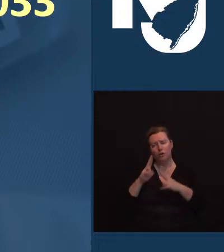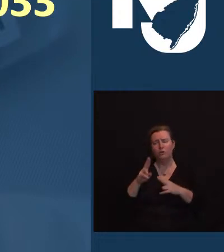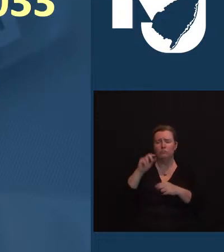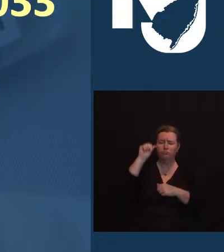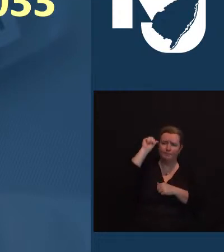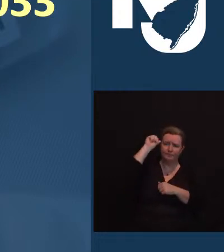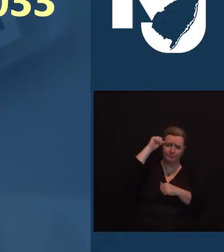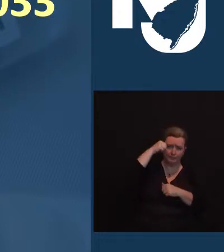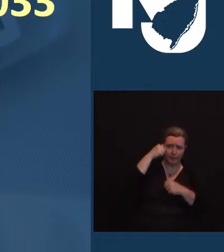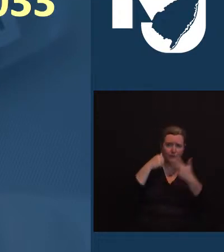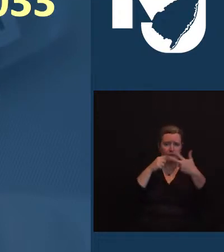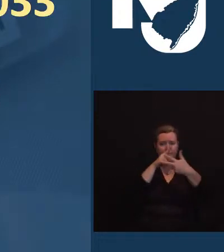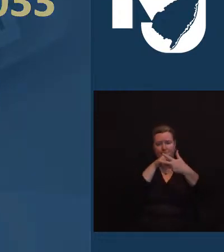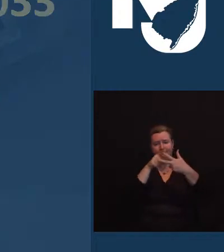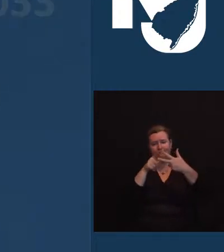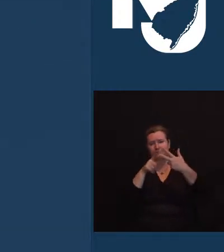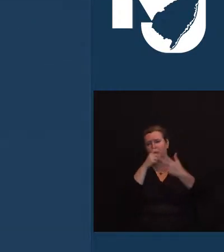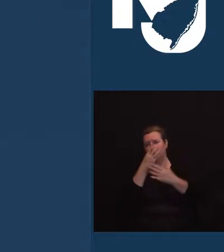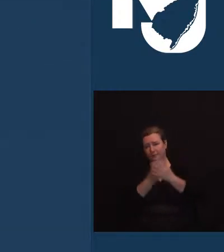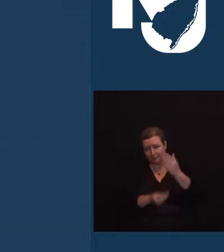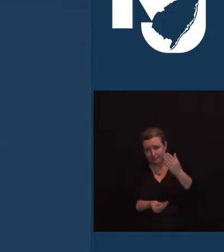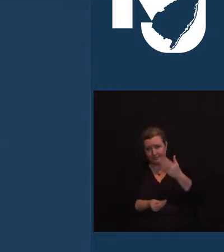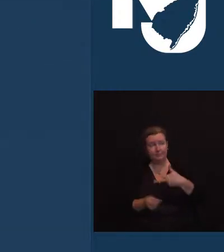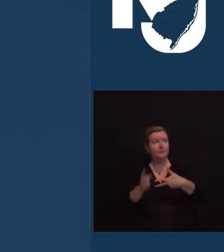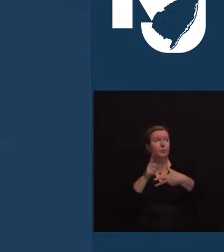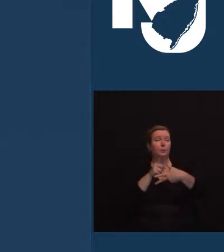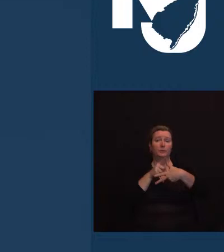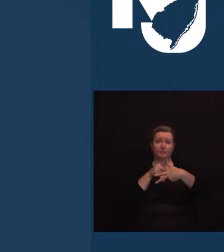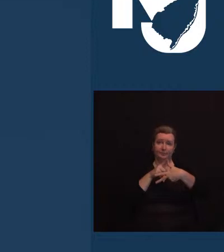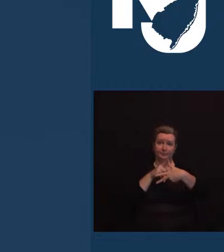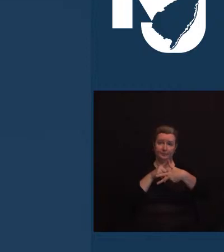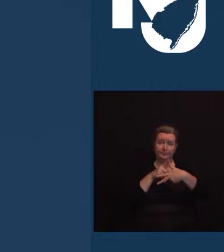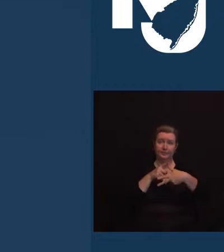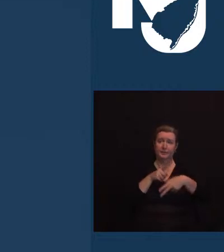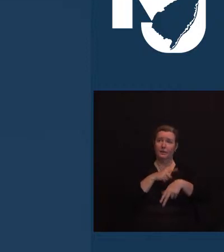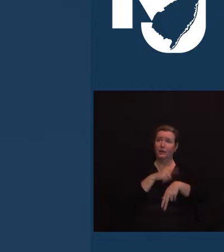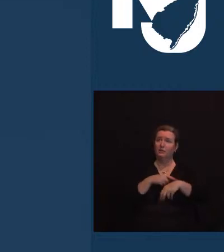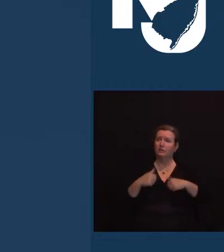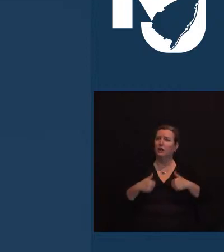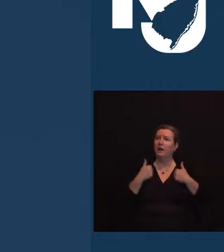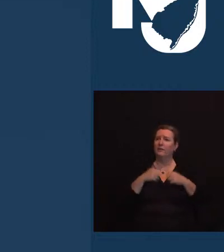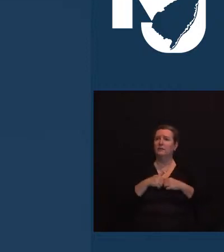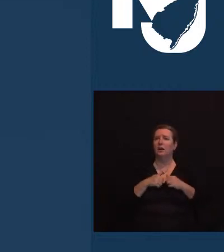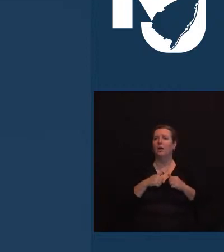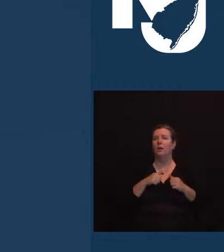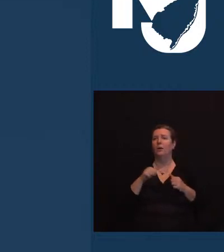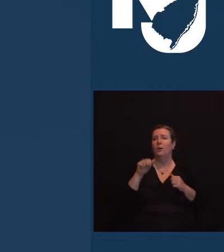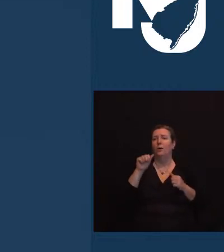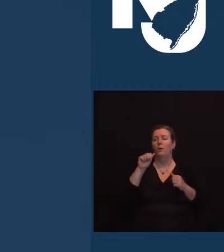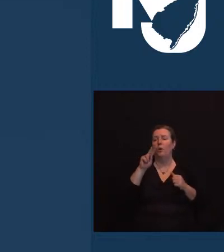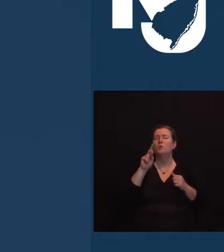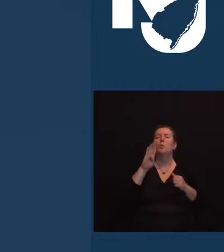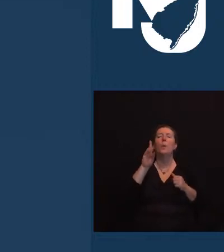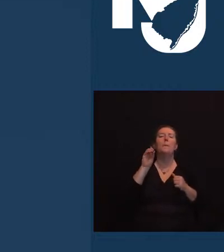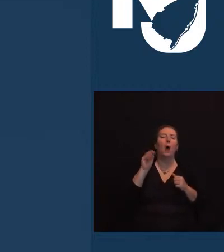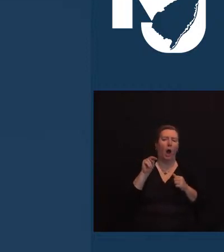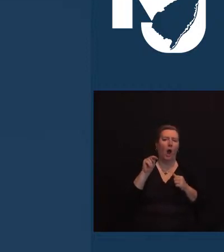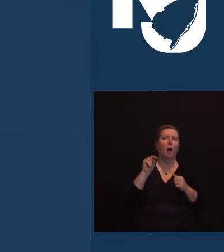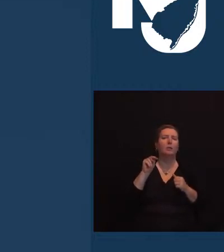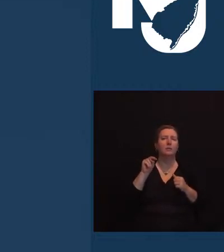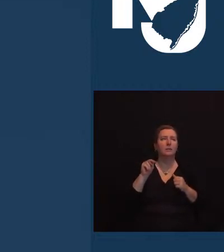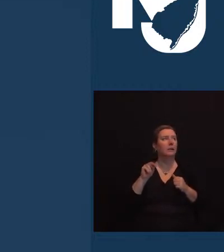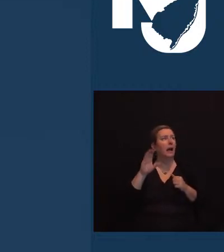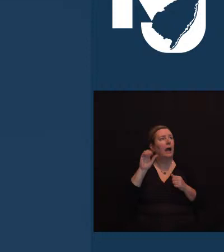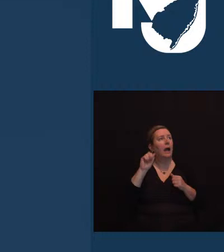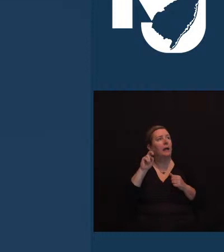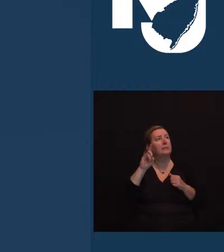pandemic. We'll start with this longtime Audubon resident down in Camden County, Candida Palmieri, who passed away